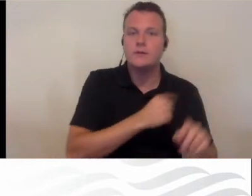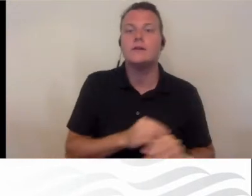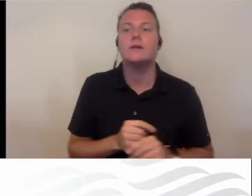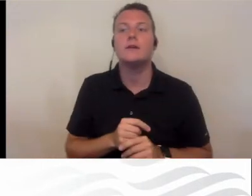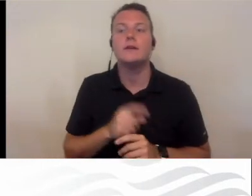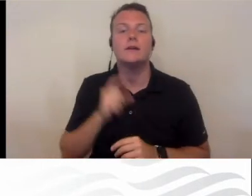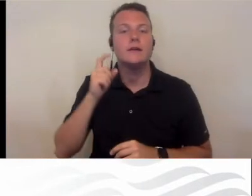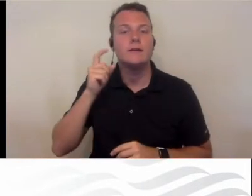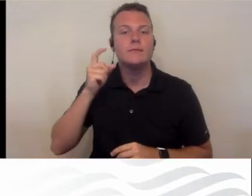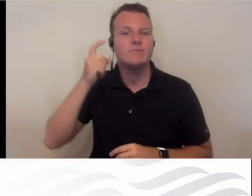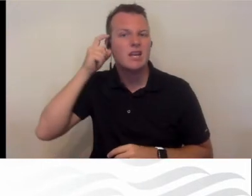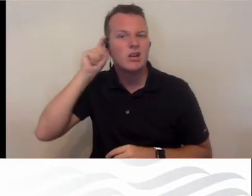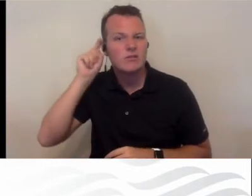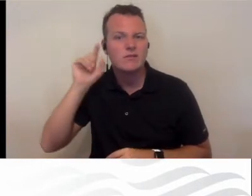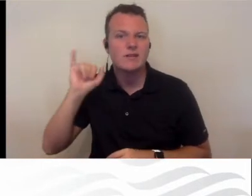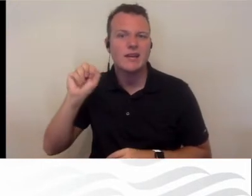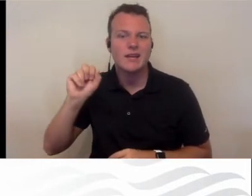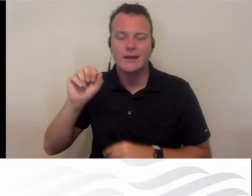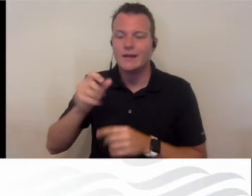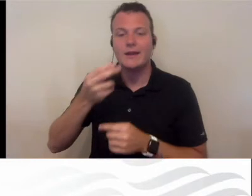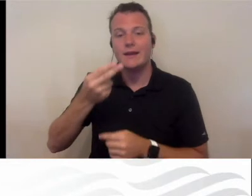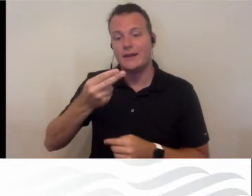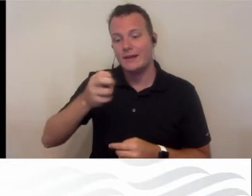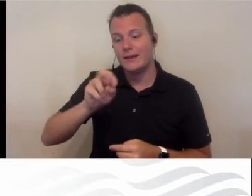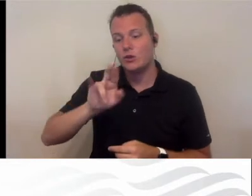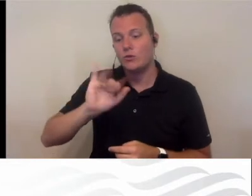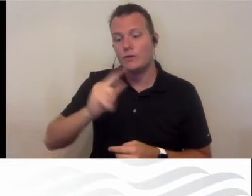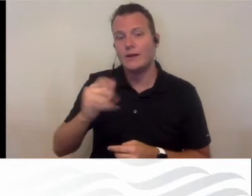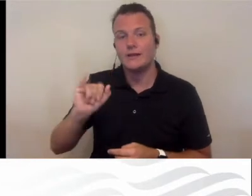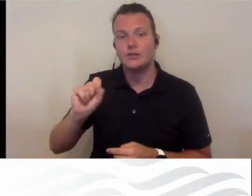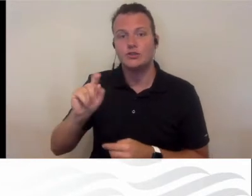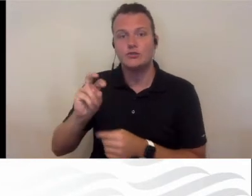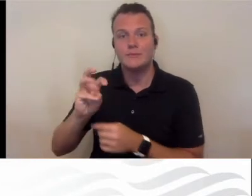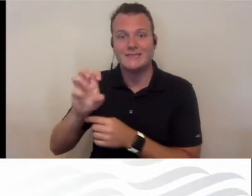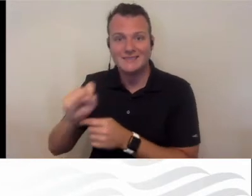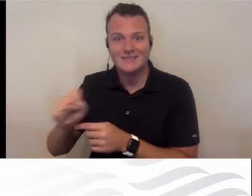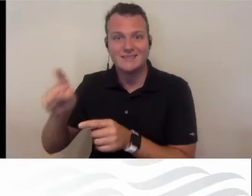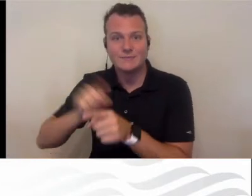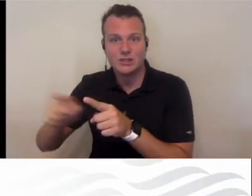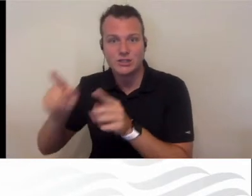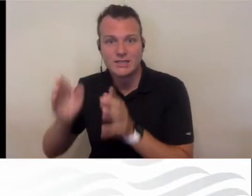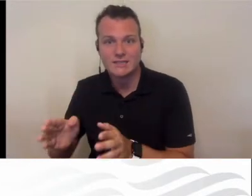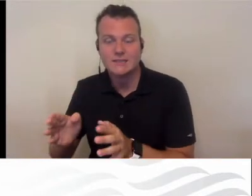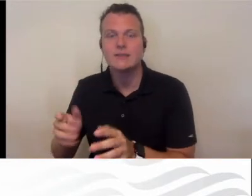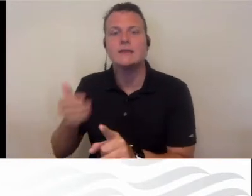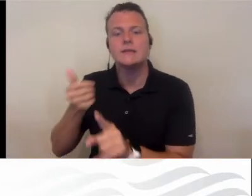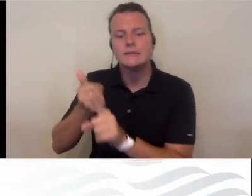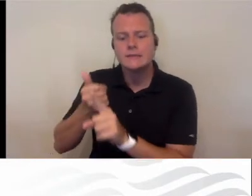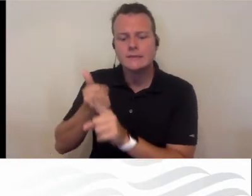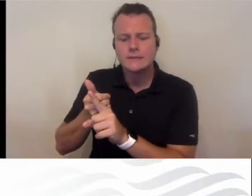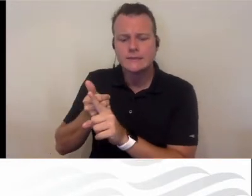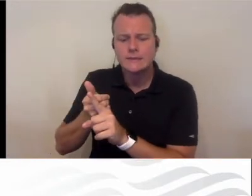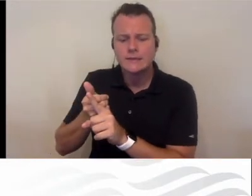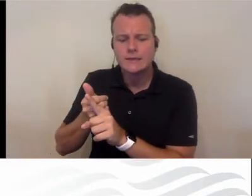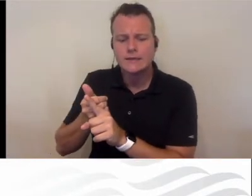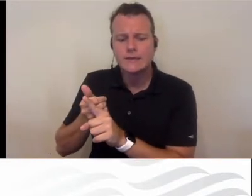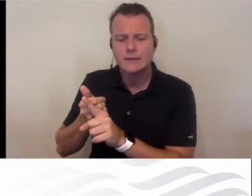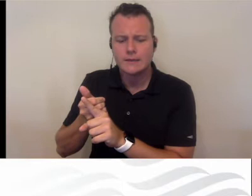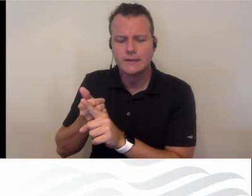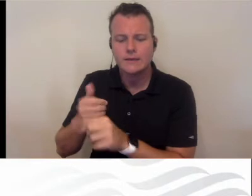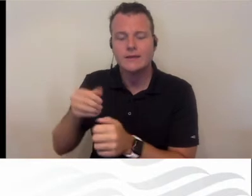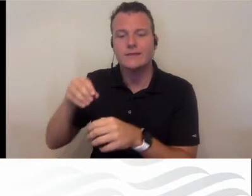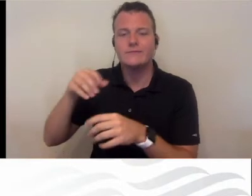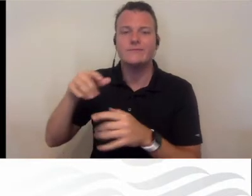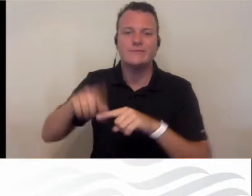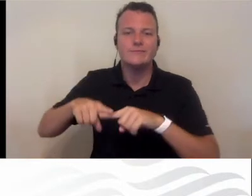instrument specialists can test for the sole purpose of fitting a hearing aid per every licensure board in the